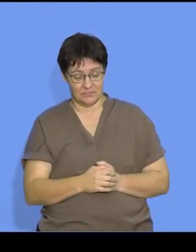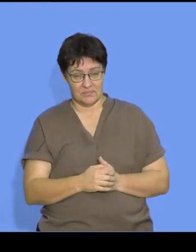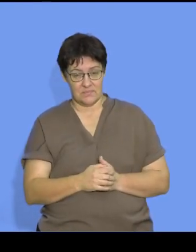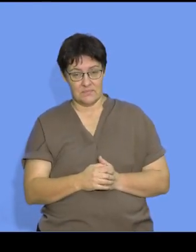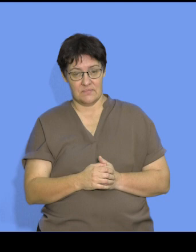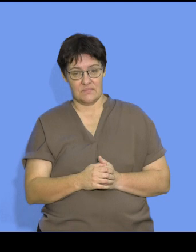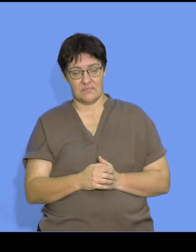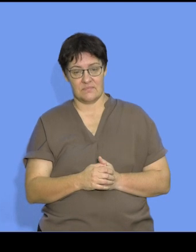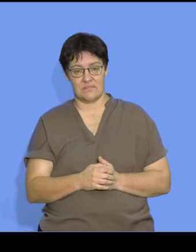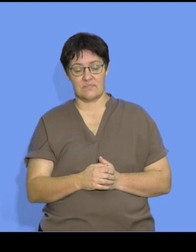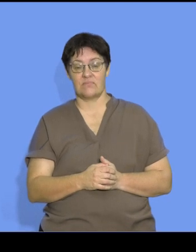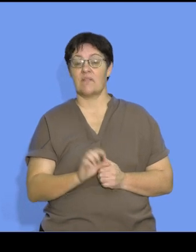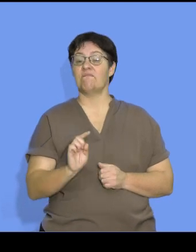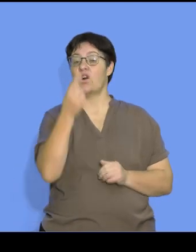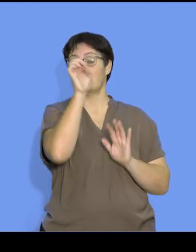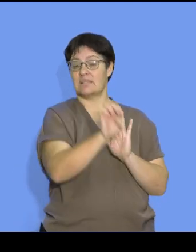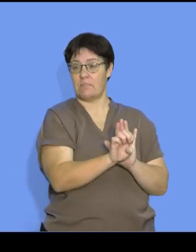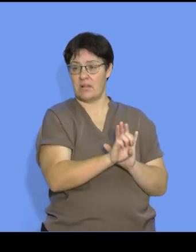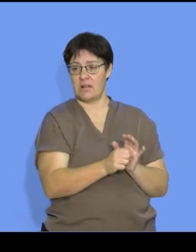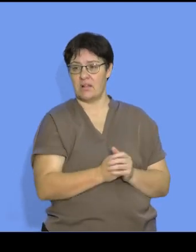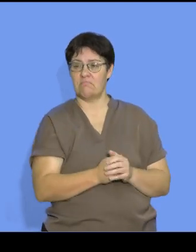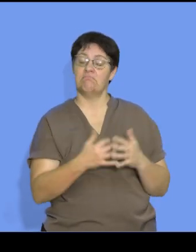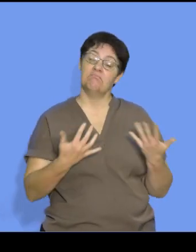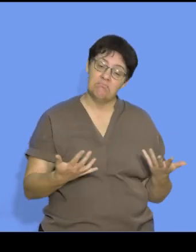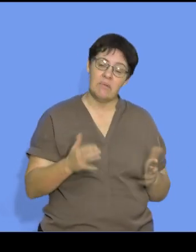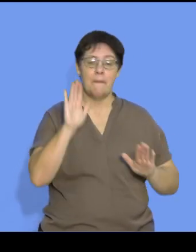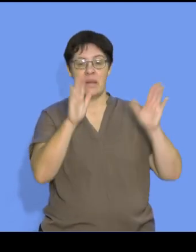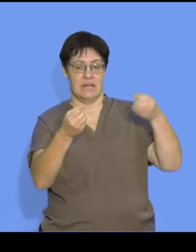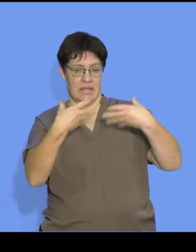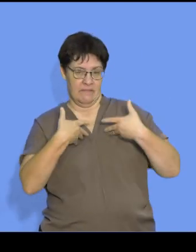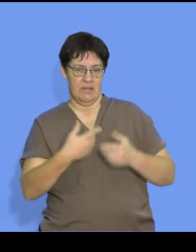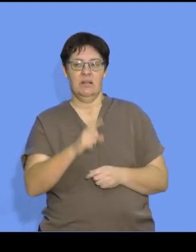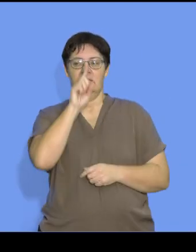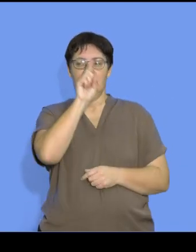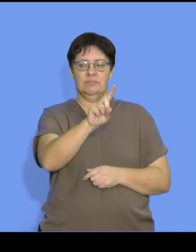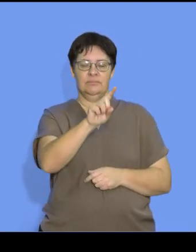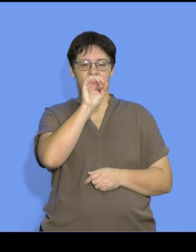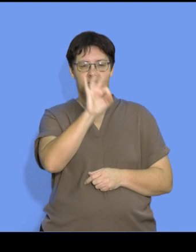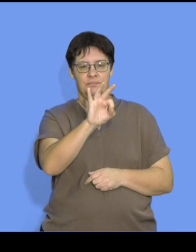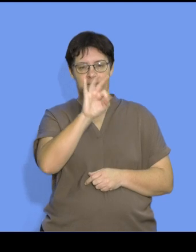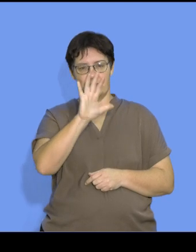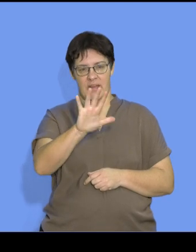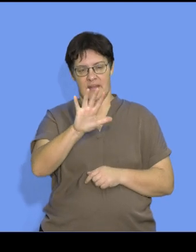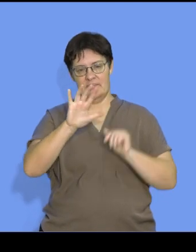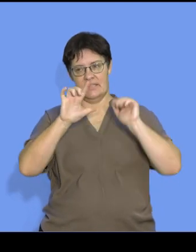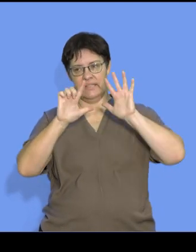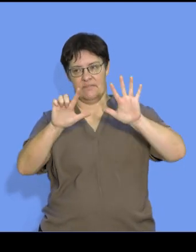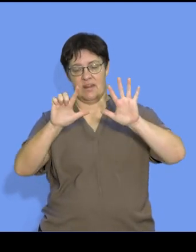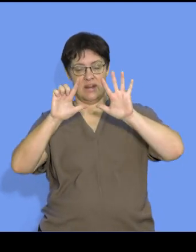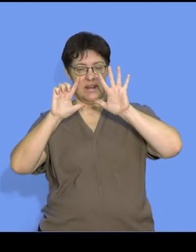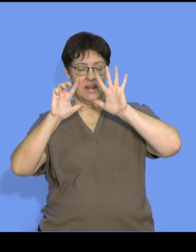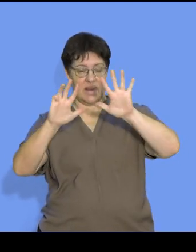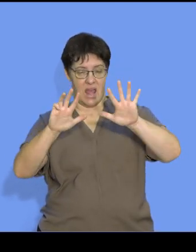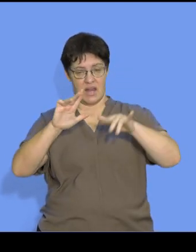The first example is that if we are given the pattern 1, 3, 5,